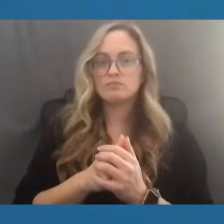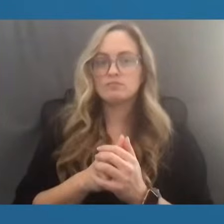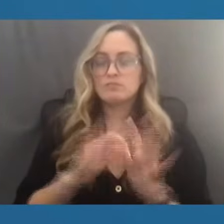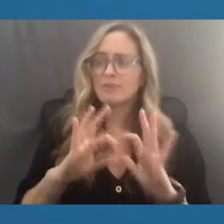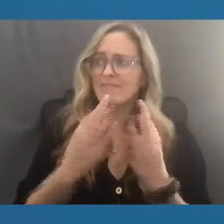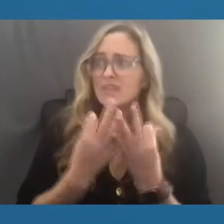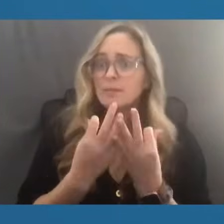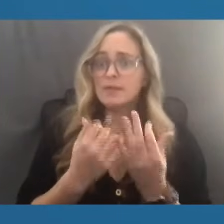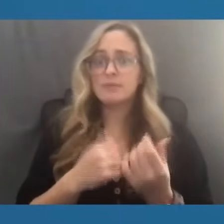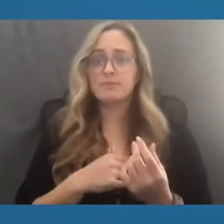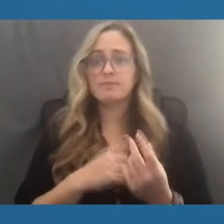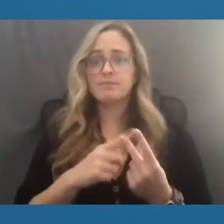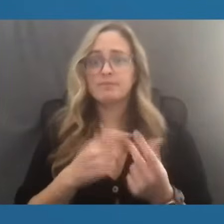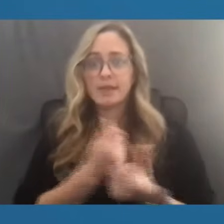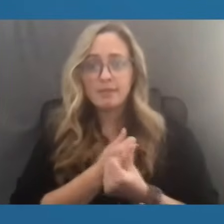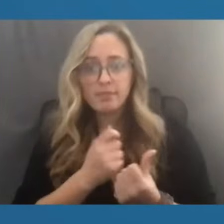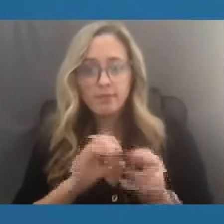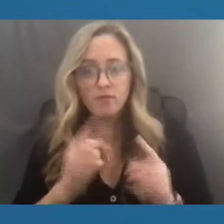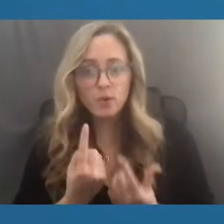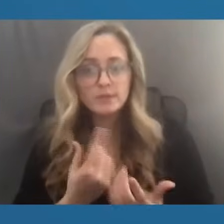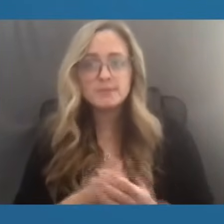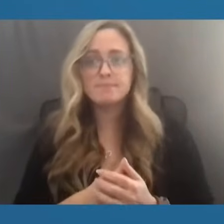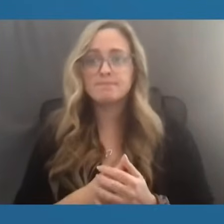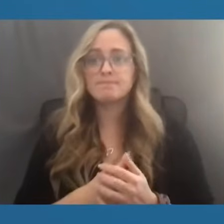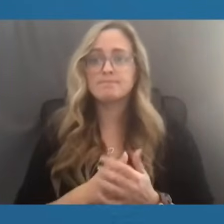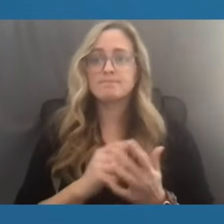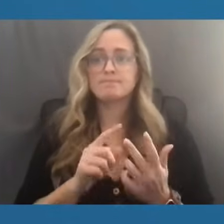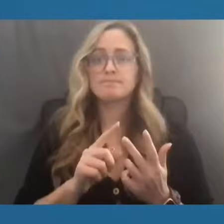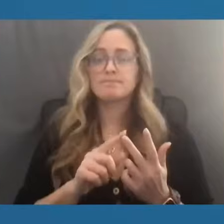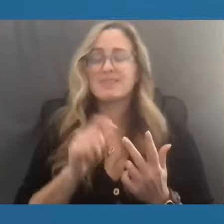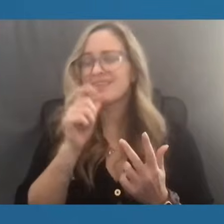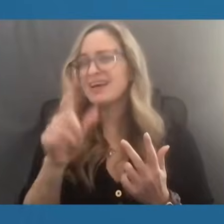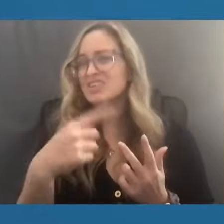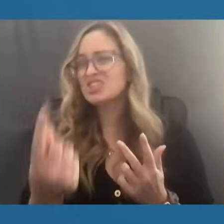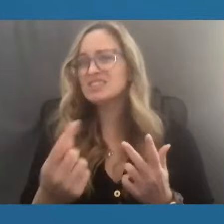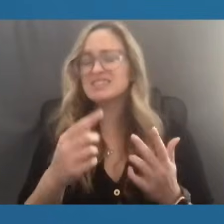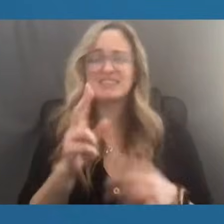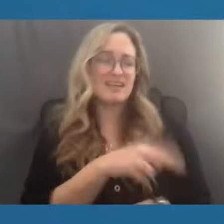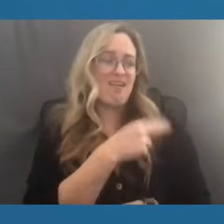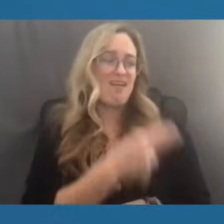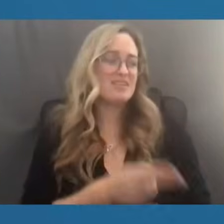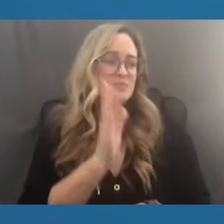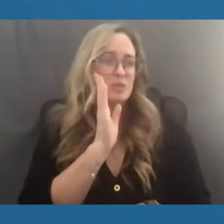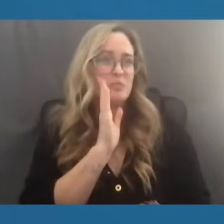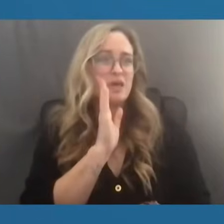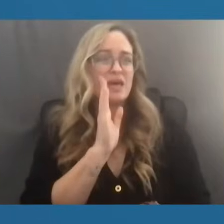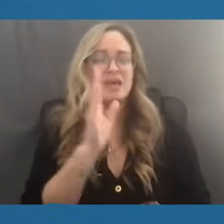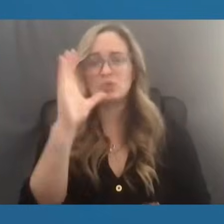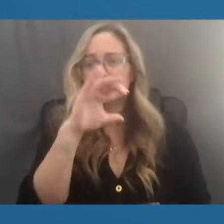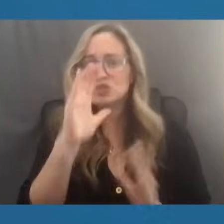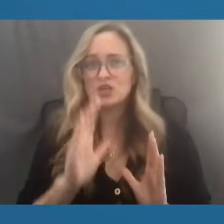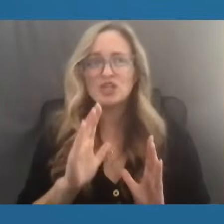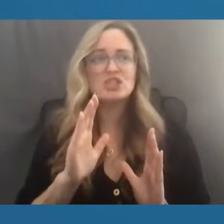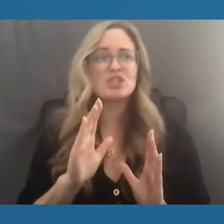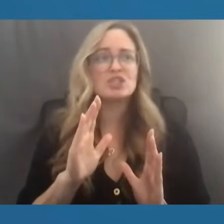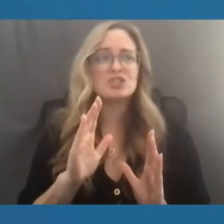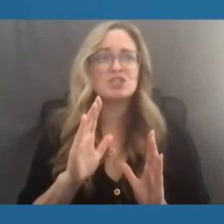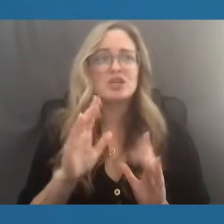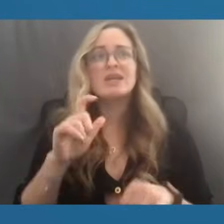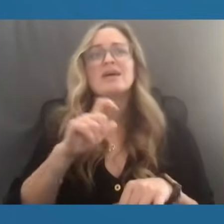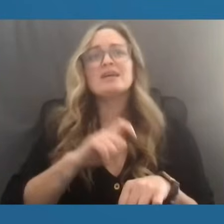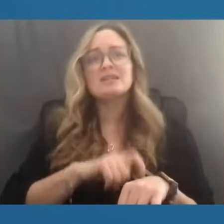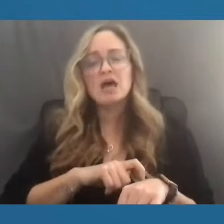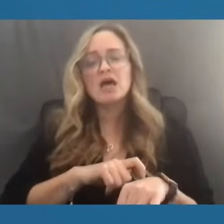family, loved ones, not in a hospital bed with strangers at a time when they